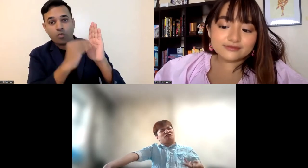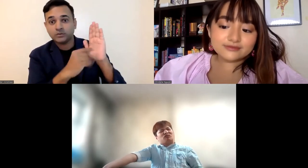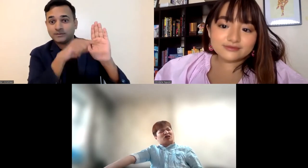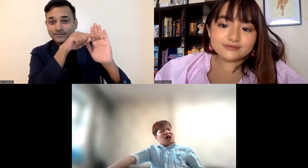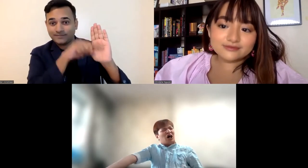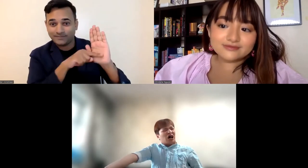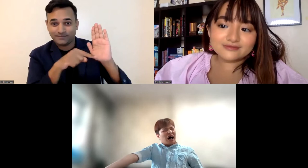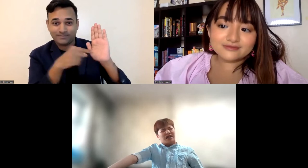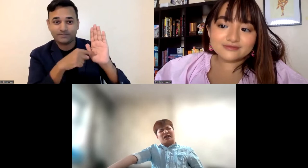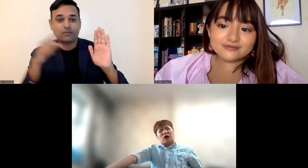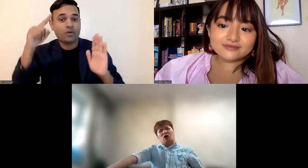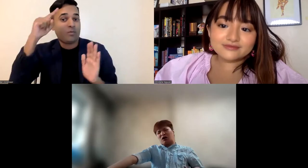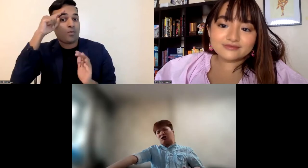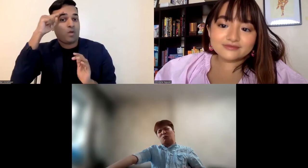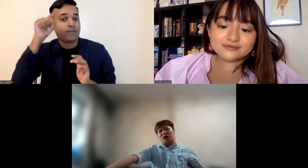However,